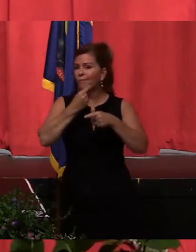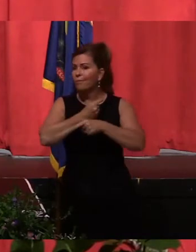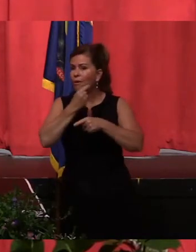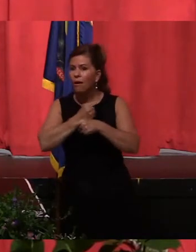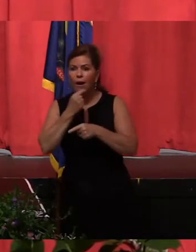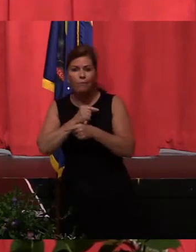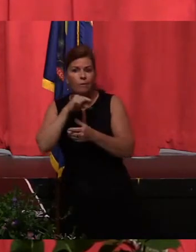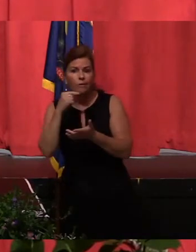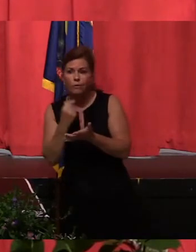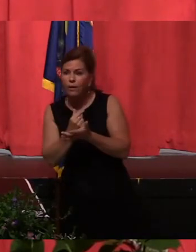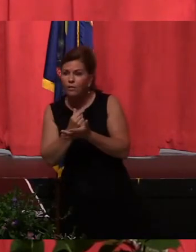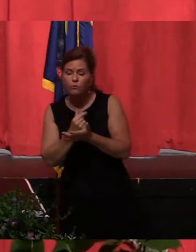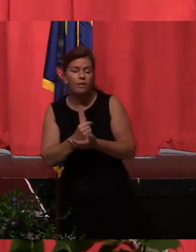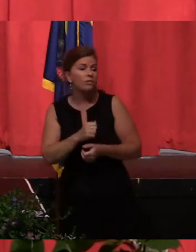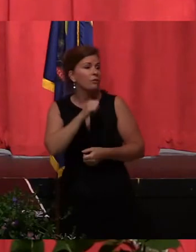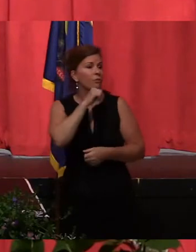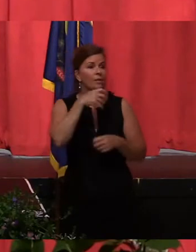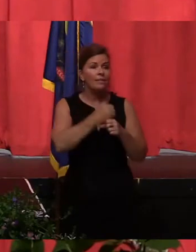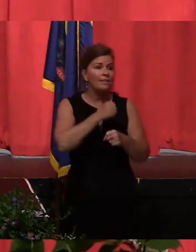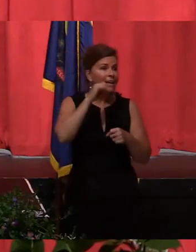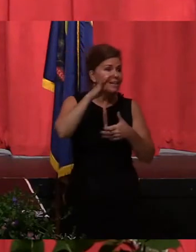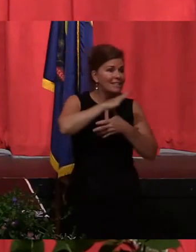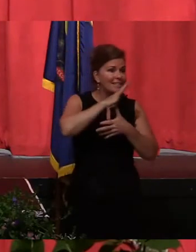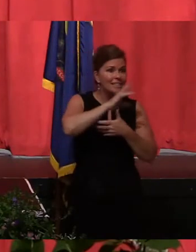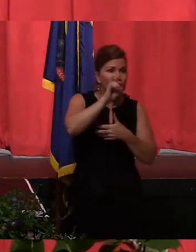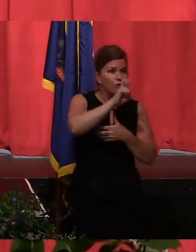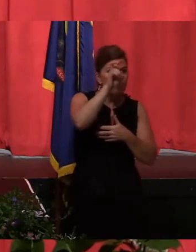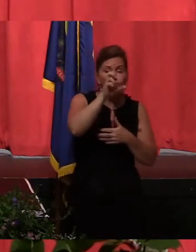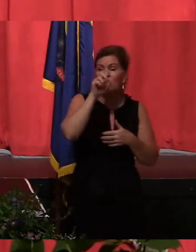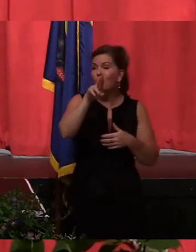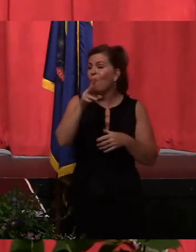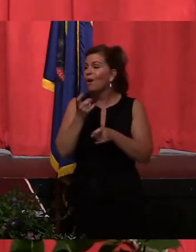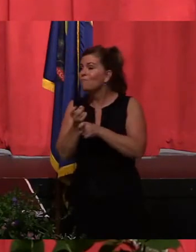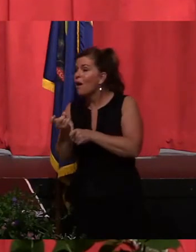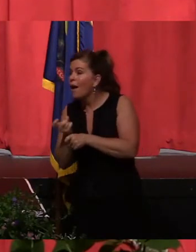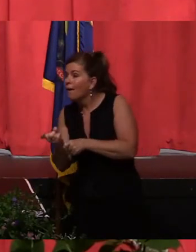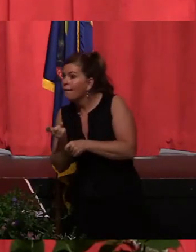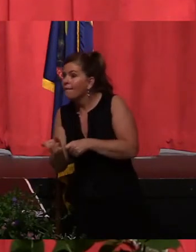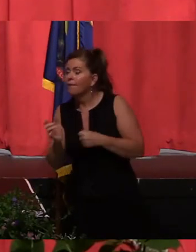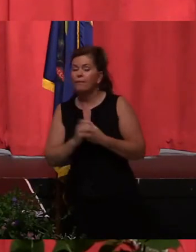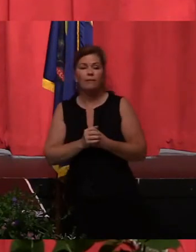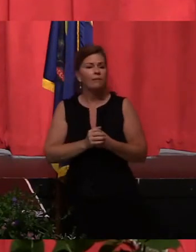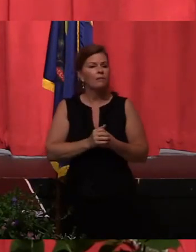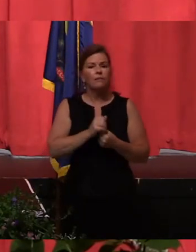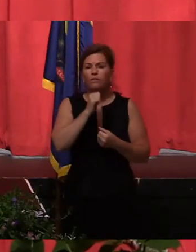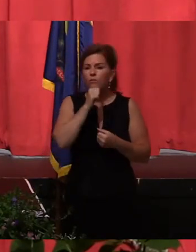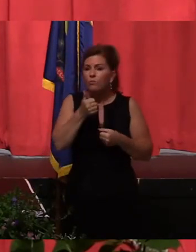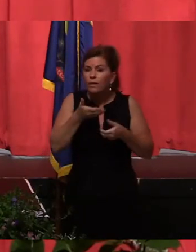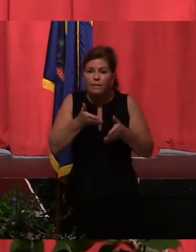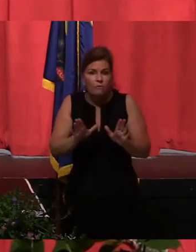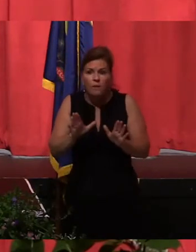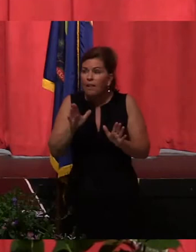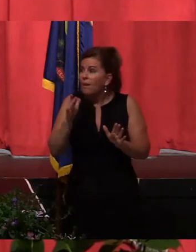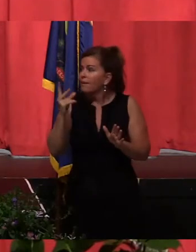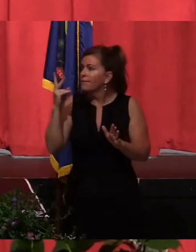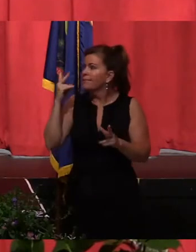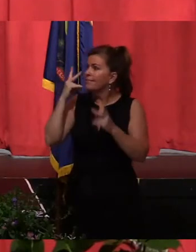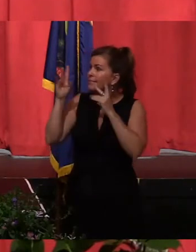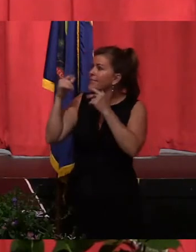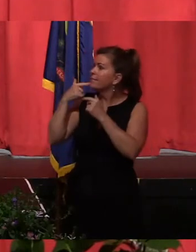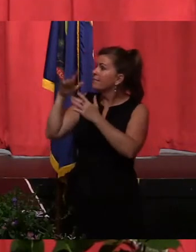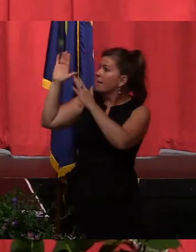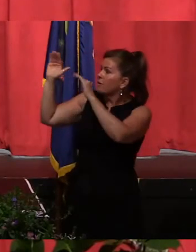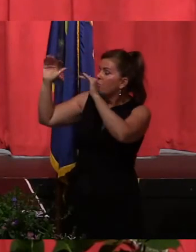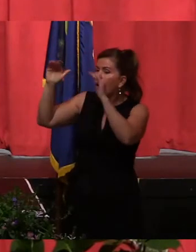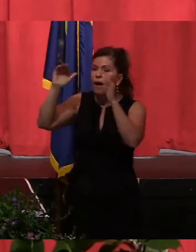senior prank, or a senior trip. We didn't get to say goodbye to the faces we've grown up with, the people who've seen us through